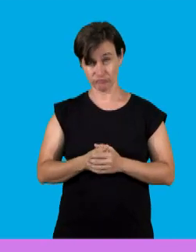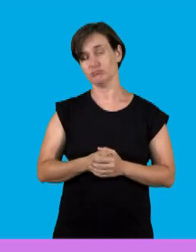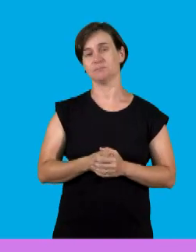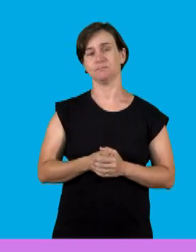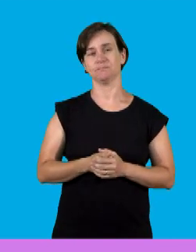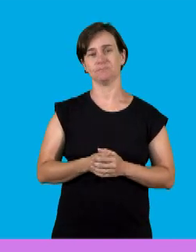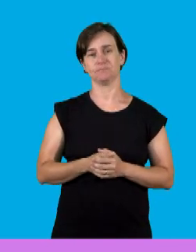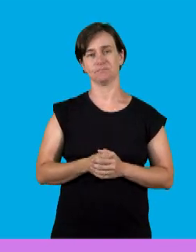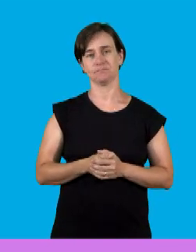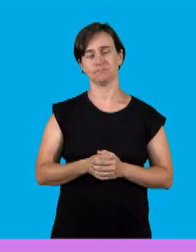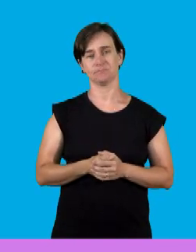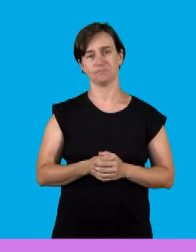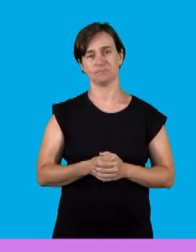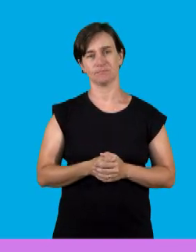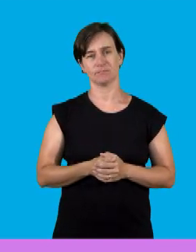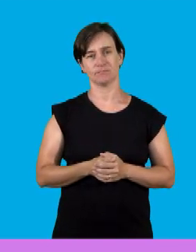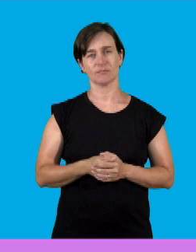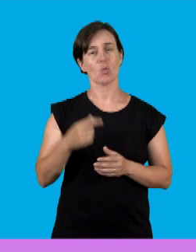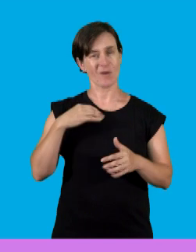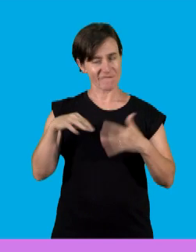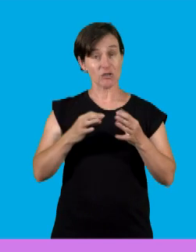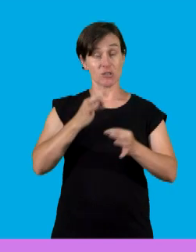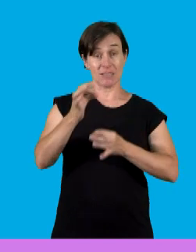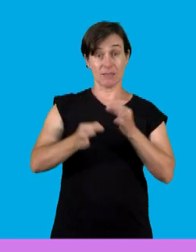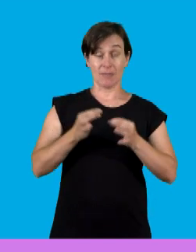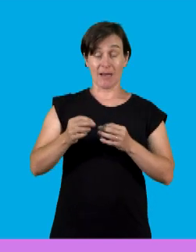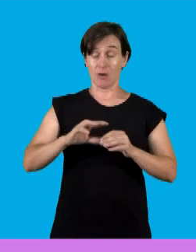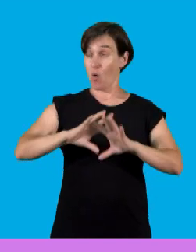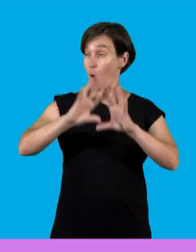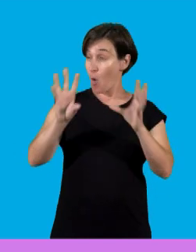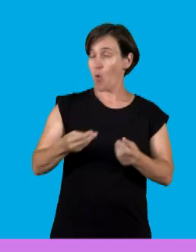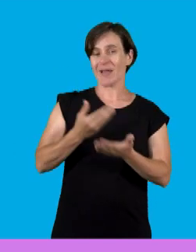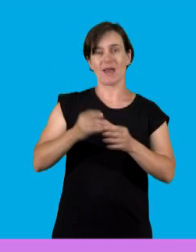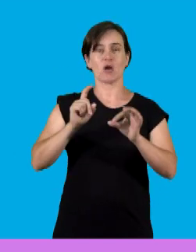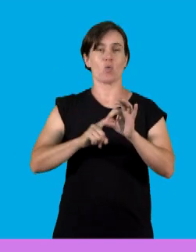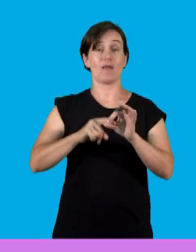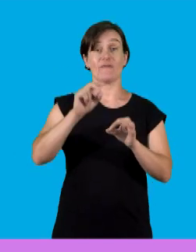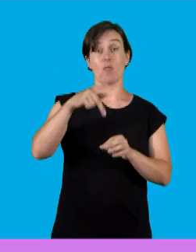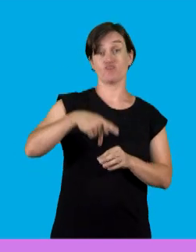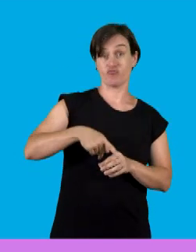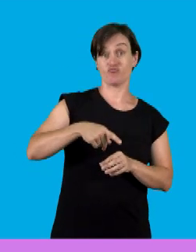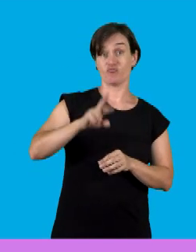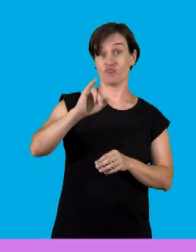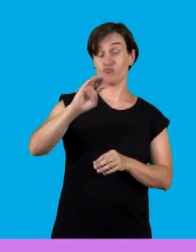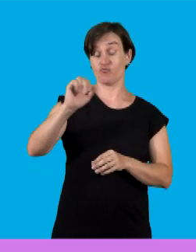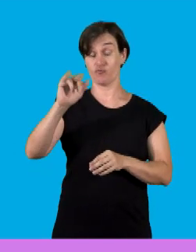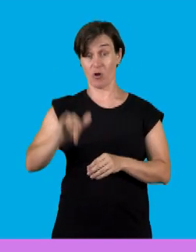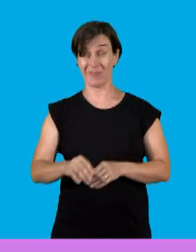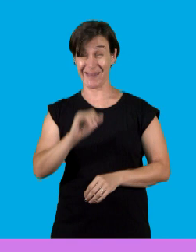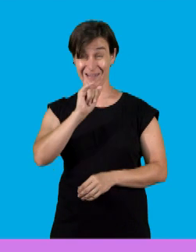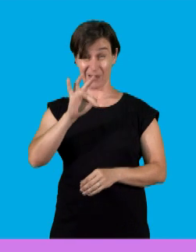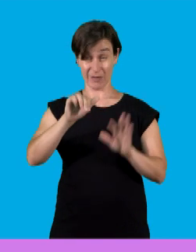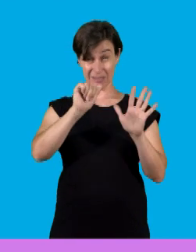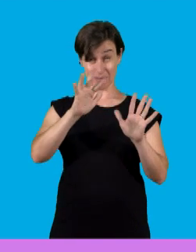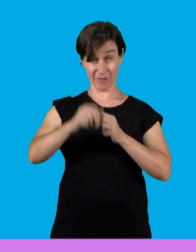Okay, so can you see? We spoke about this. We said all taxpayers qualify for the primary rebate, and then